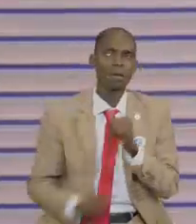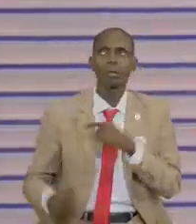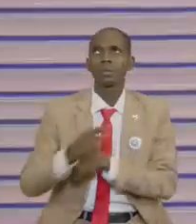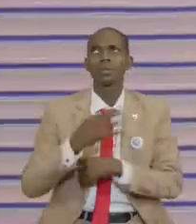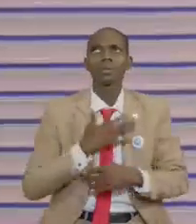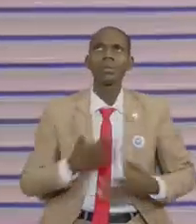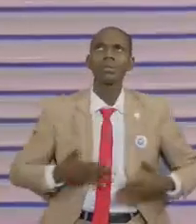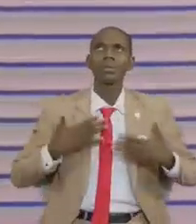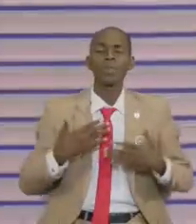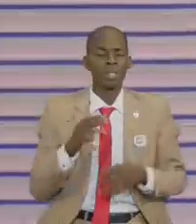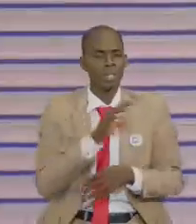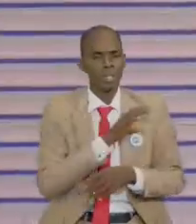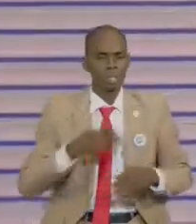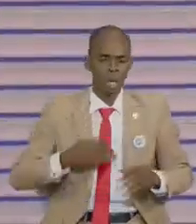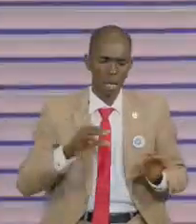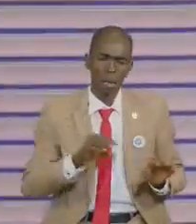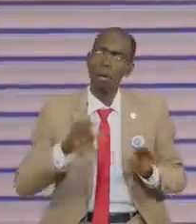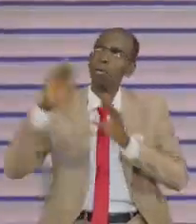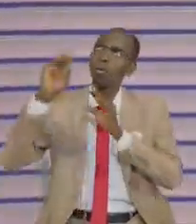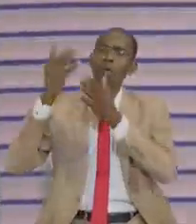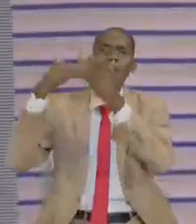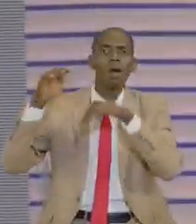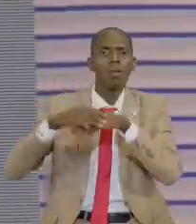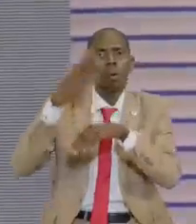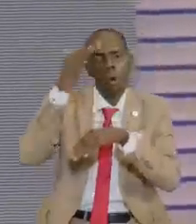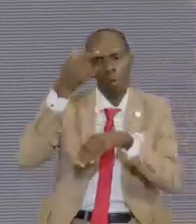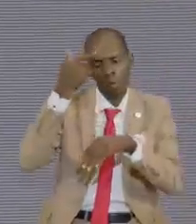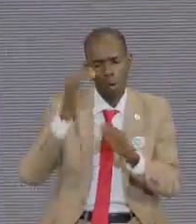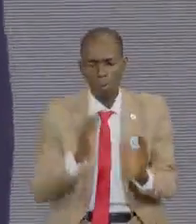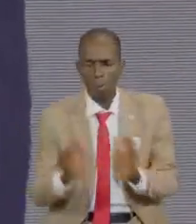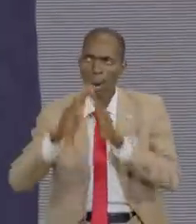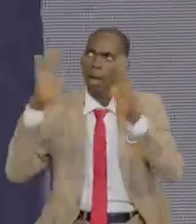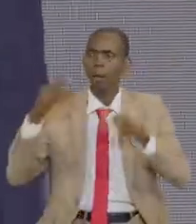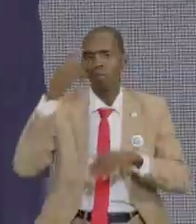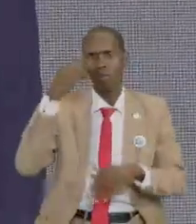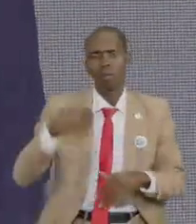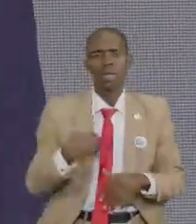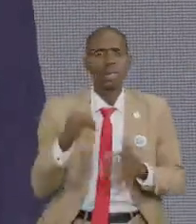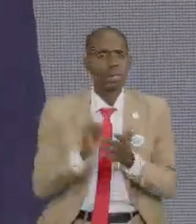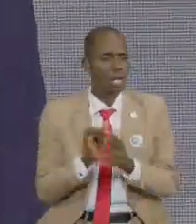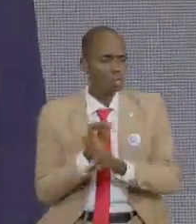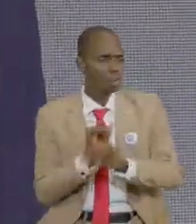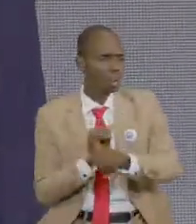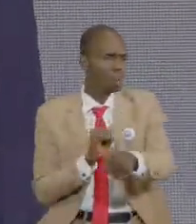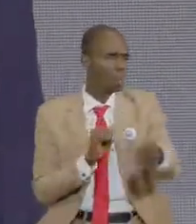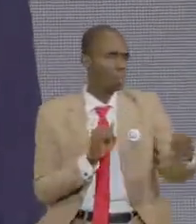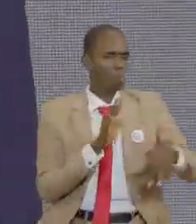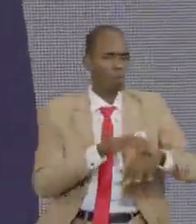Christ has gone to prepare heaven for me, that nobody on earth can prepare for you.